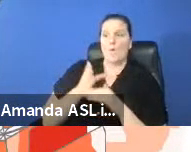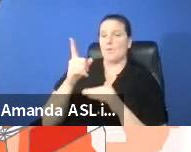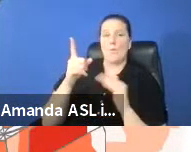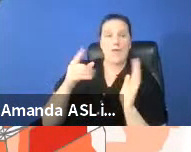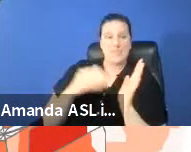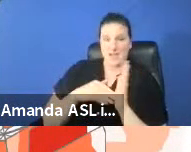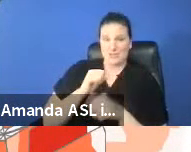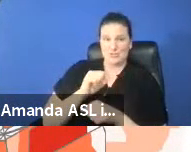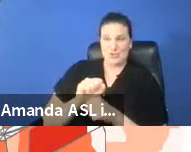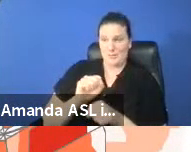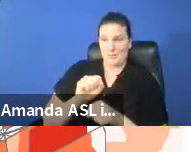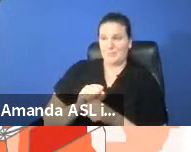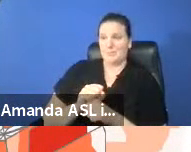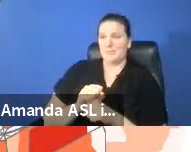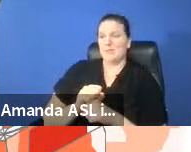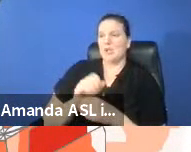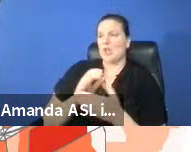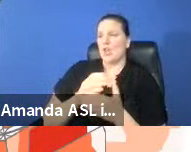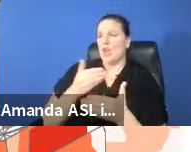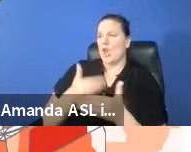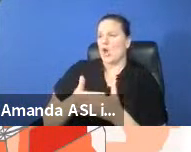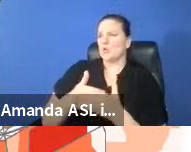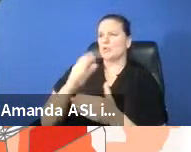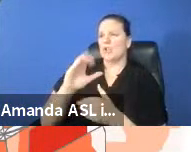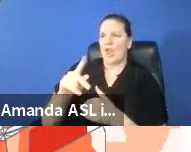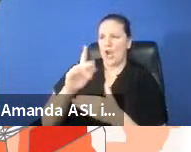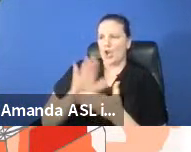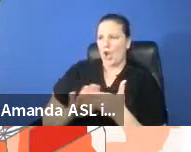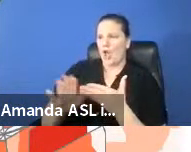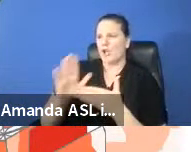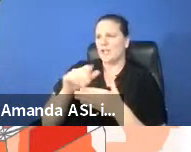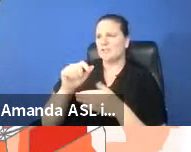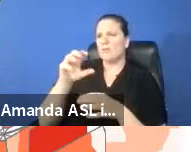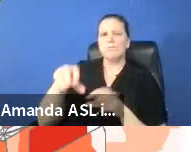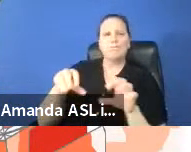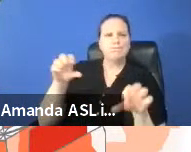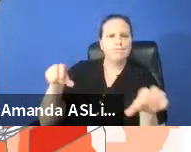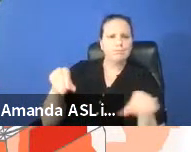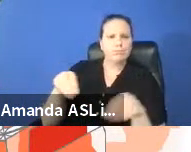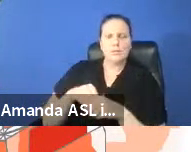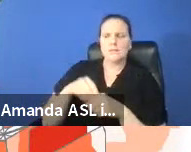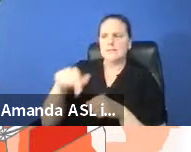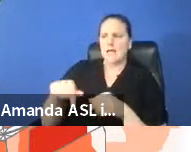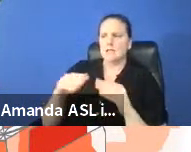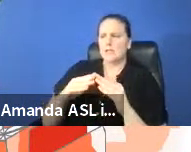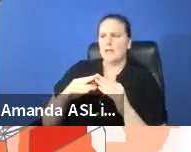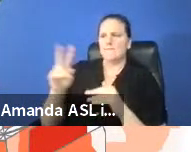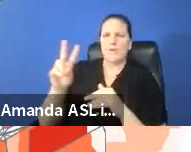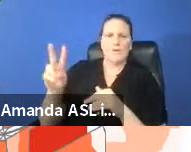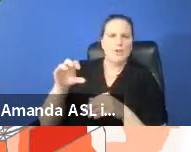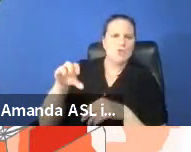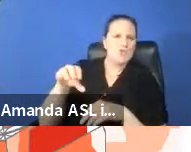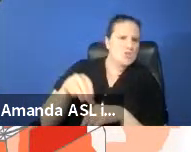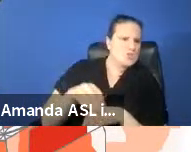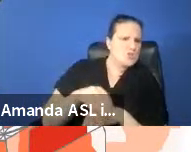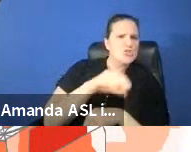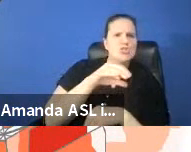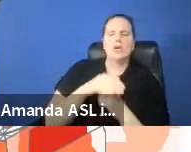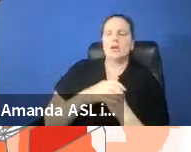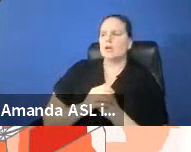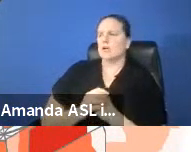areas. So you have around Clark College, you have a couple pockets in downtown Vancouver,